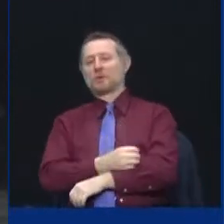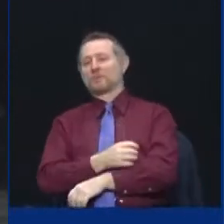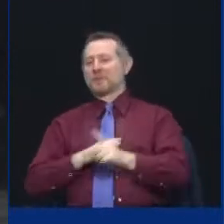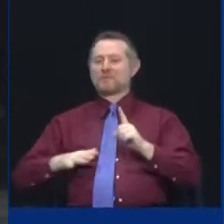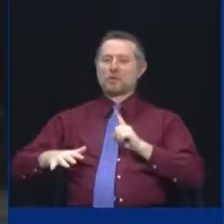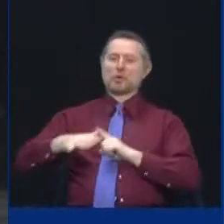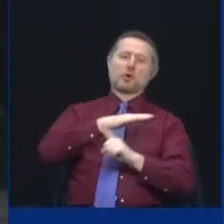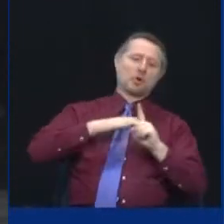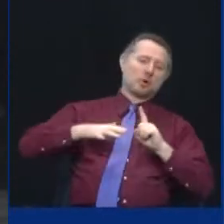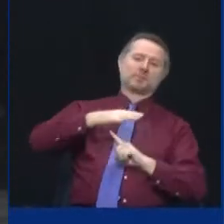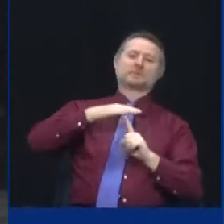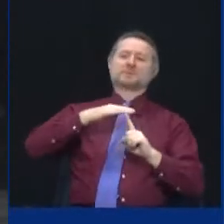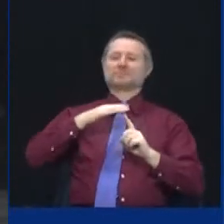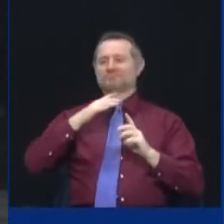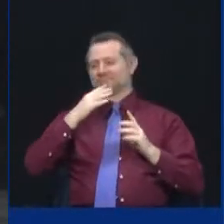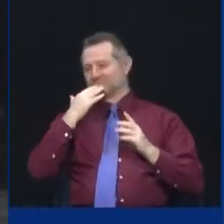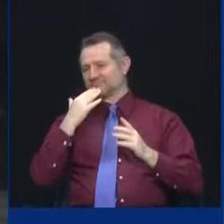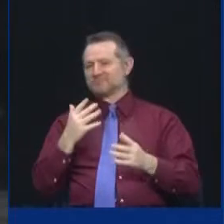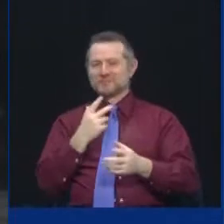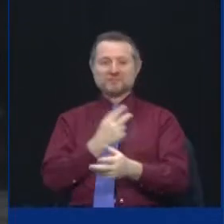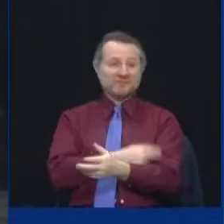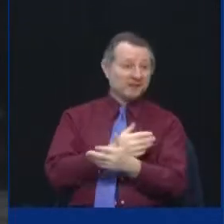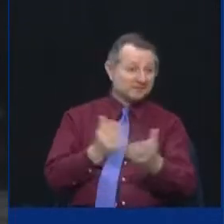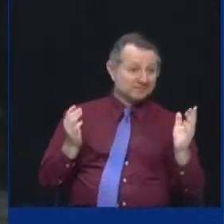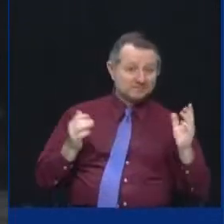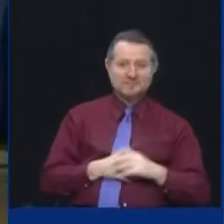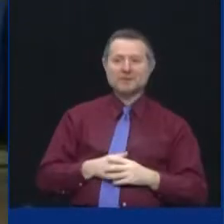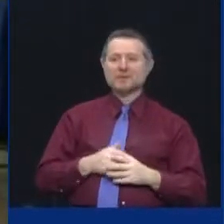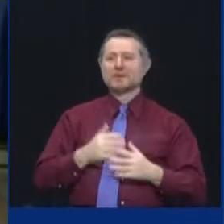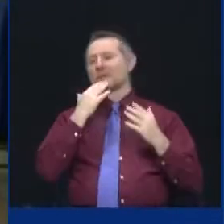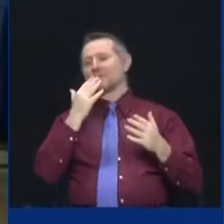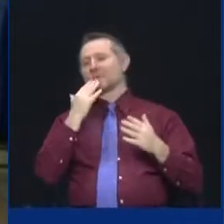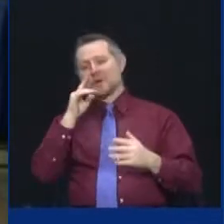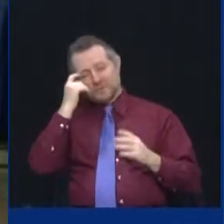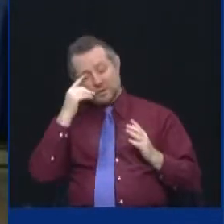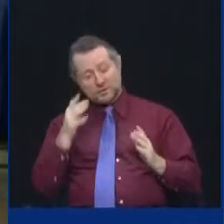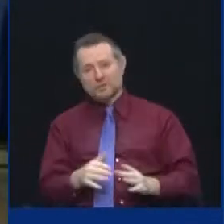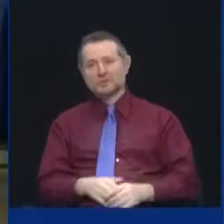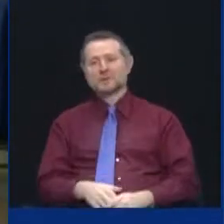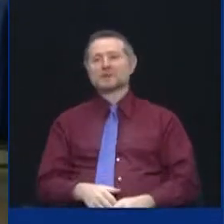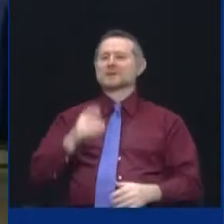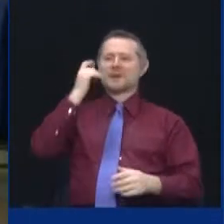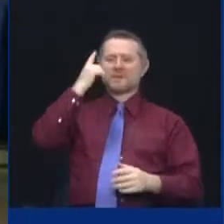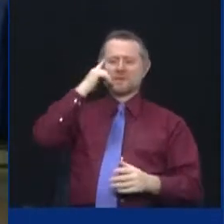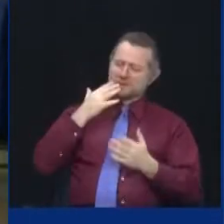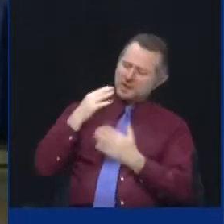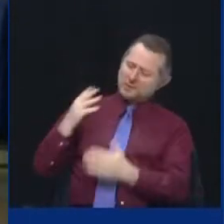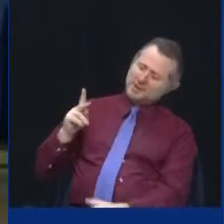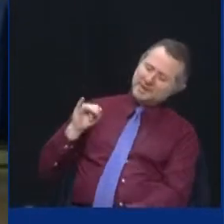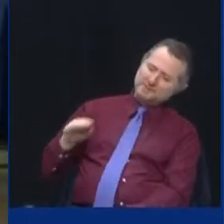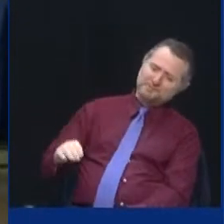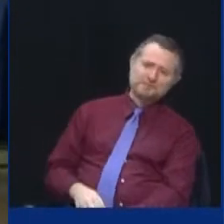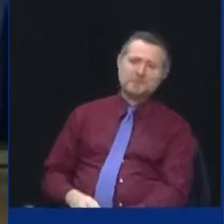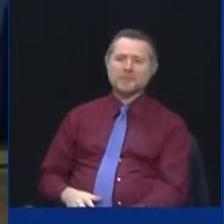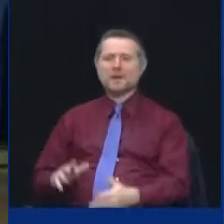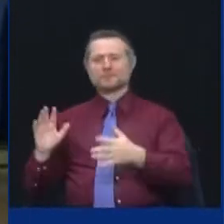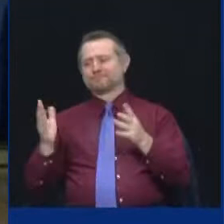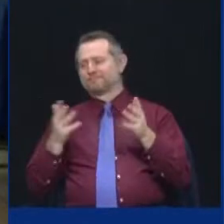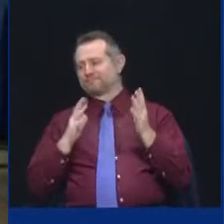taking public transit. Thank you, and thank you, Governor. Thank you. Thank you very much, Kim.